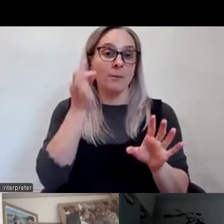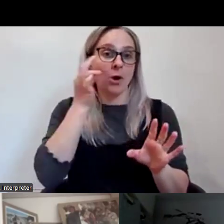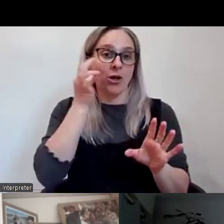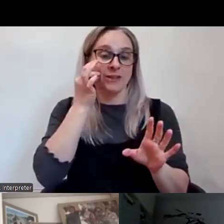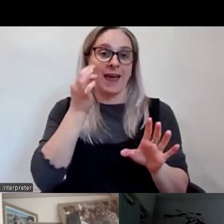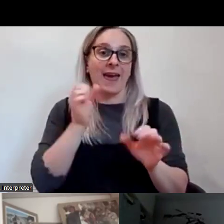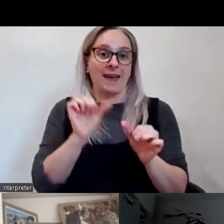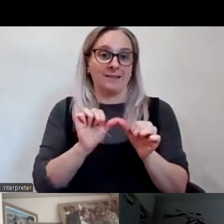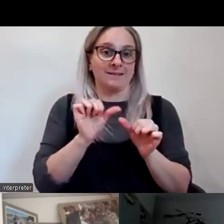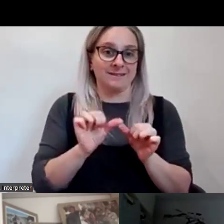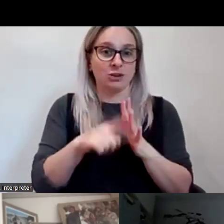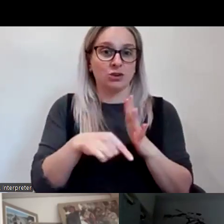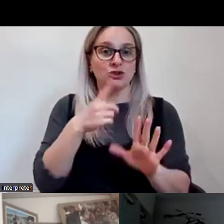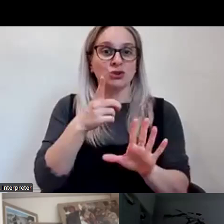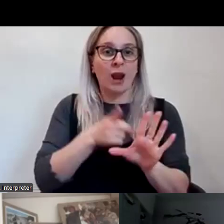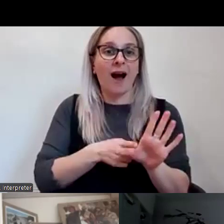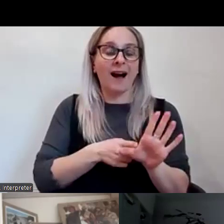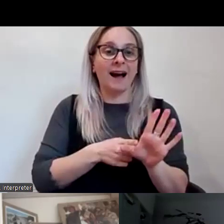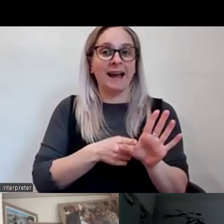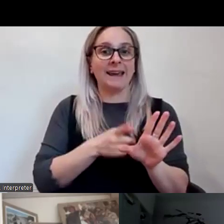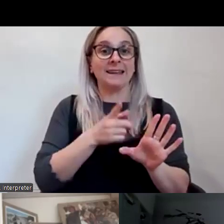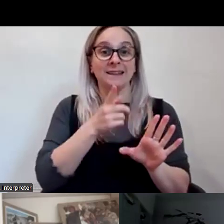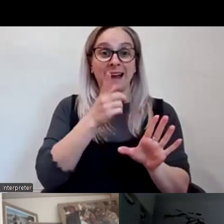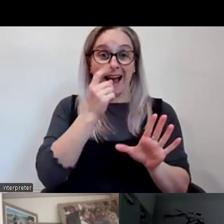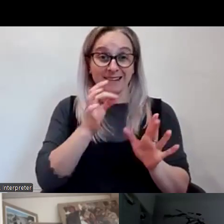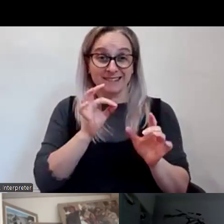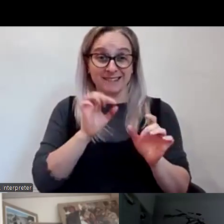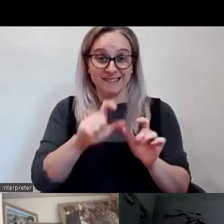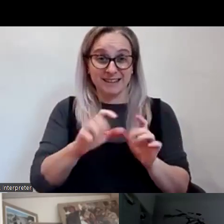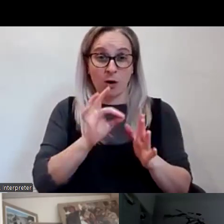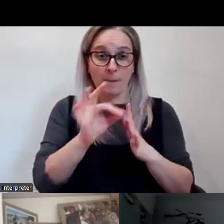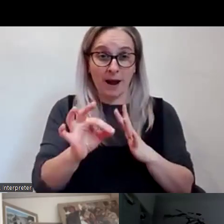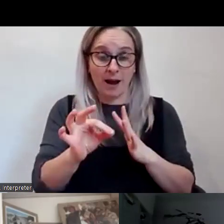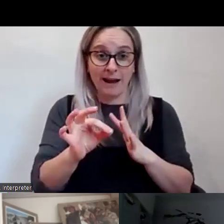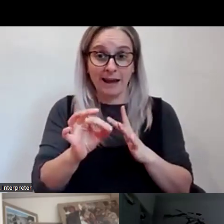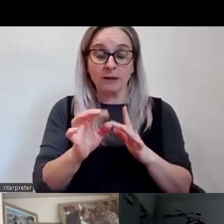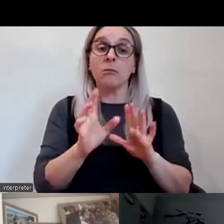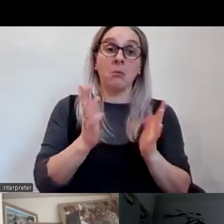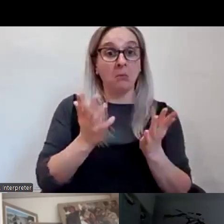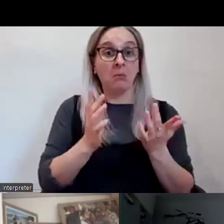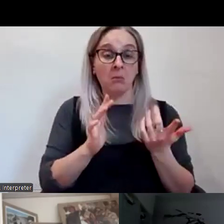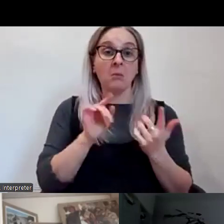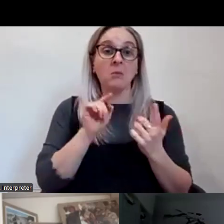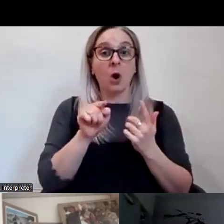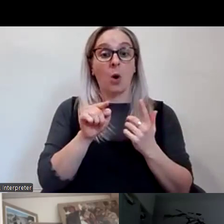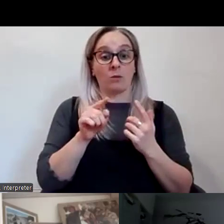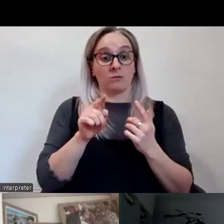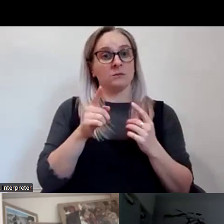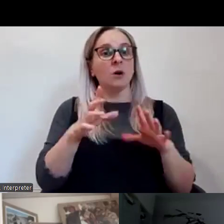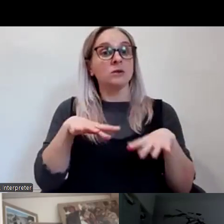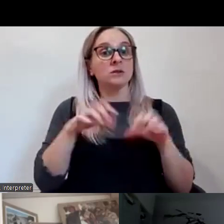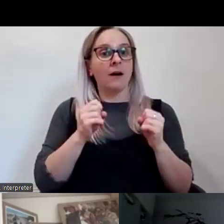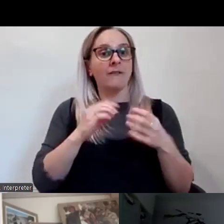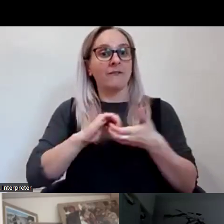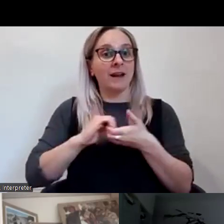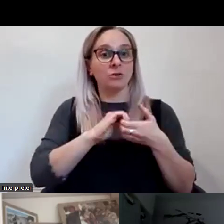duration? You need to be 35 or under at the point that you start your fellowship. So by the sounds of